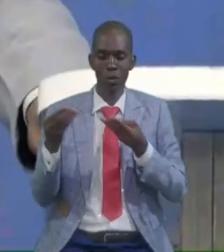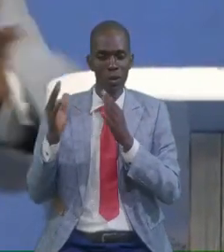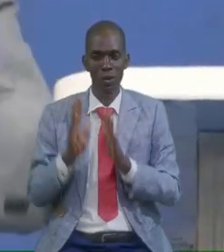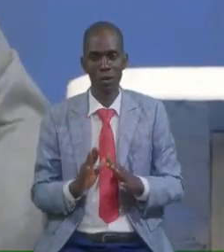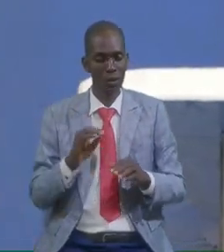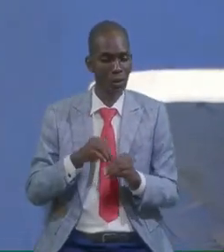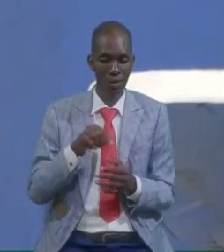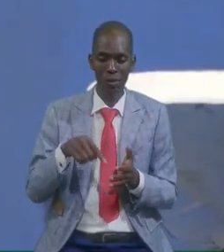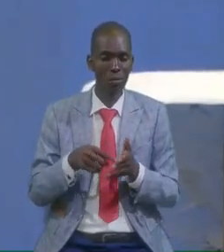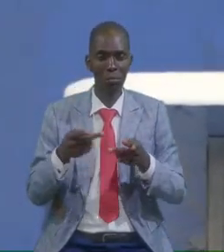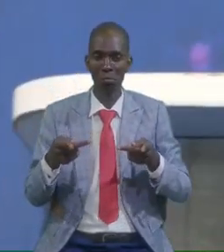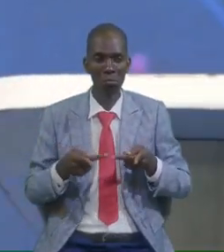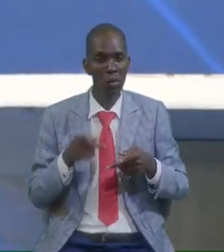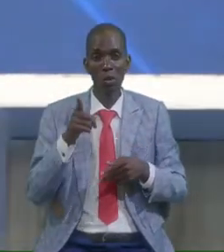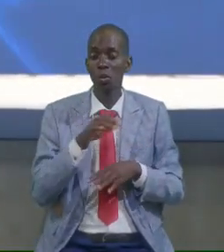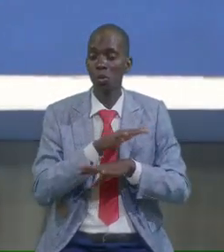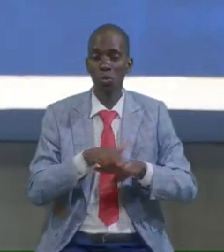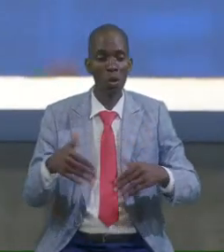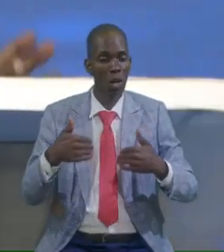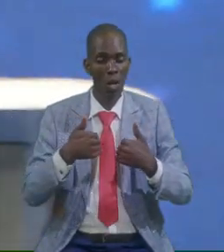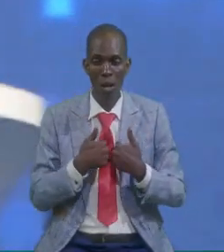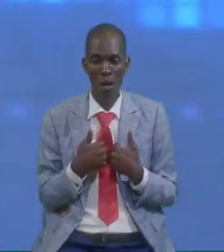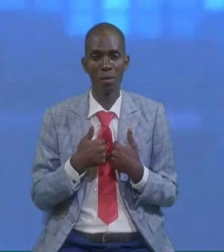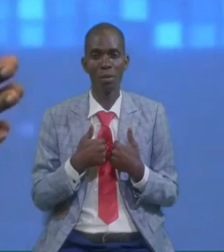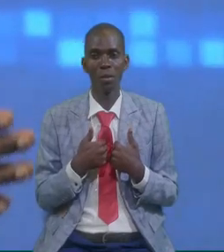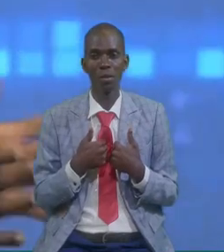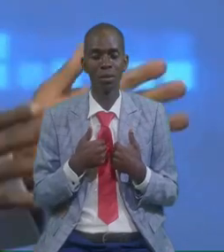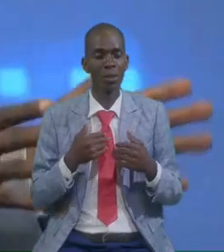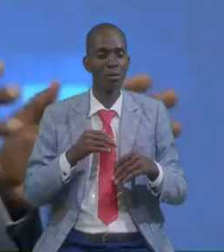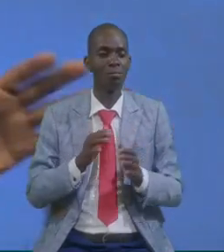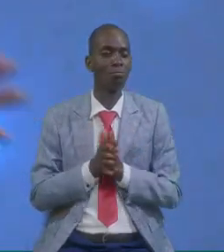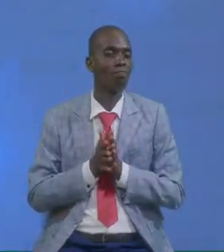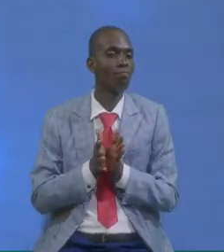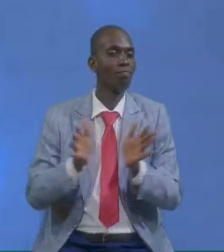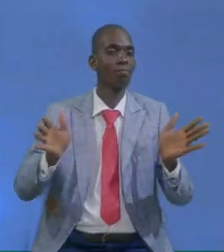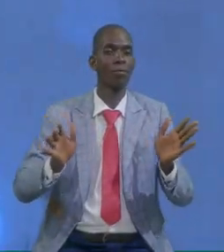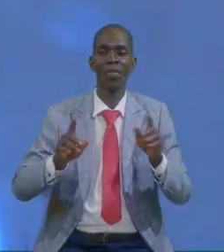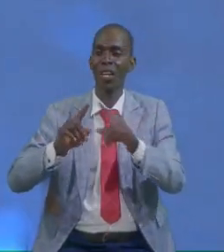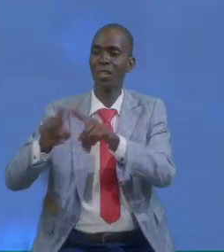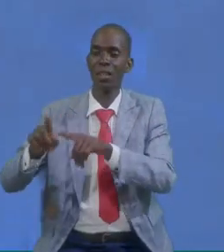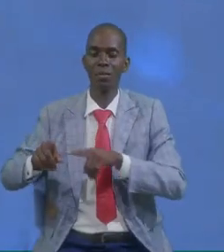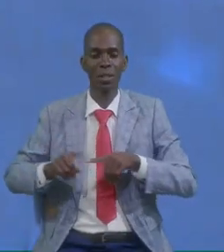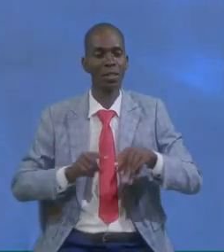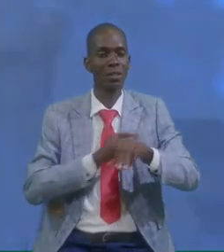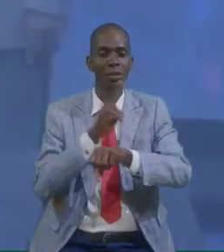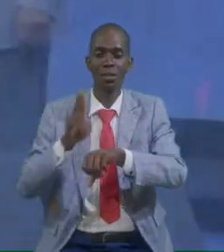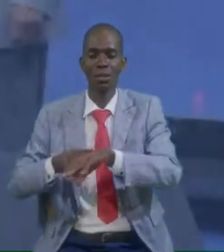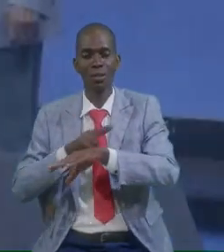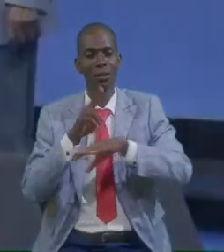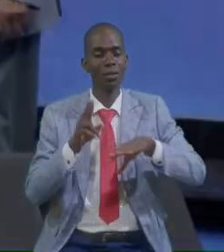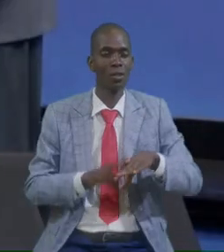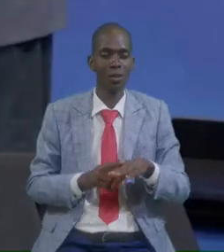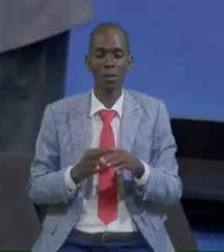case. You don't have national, different nations mediators